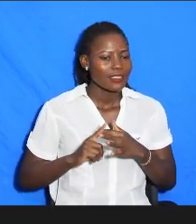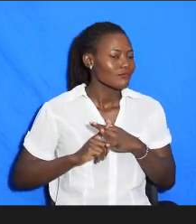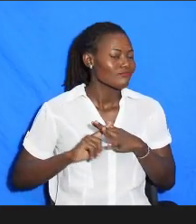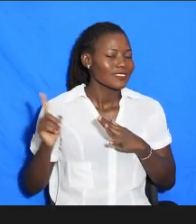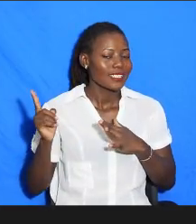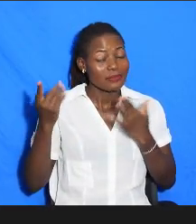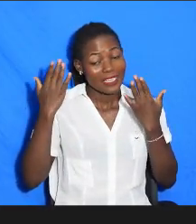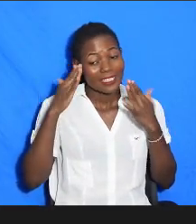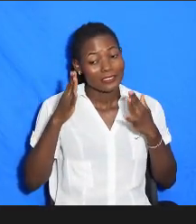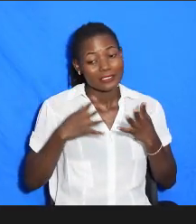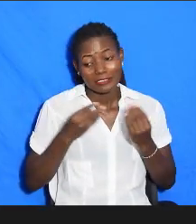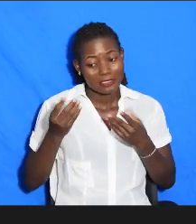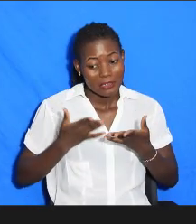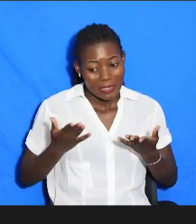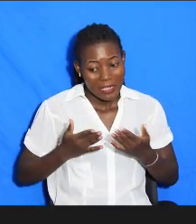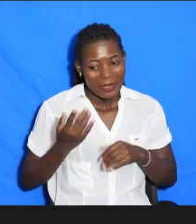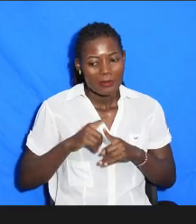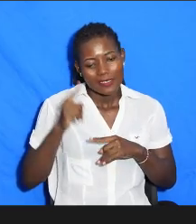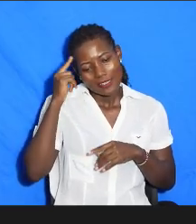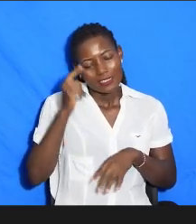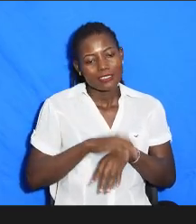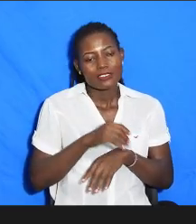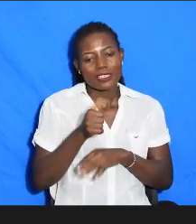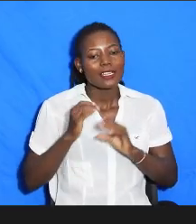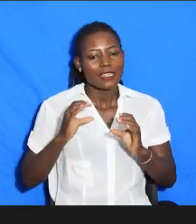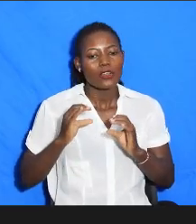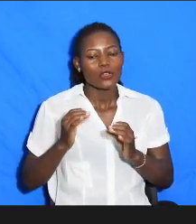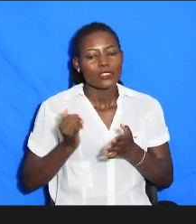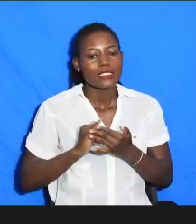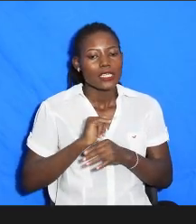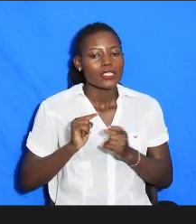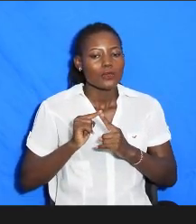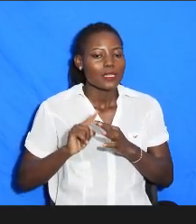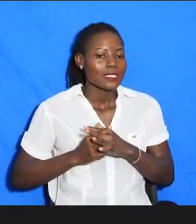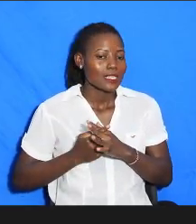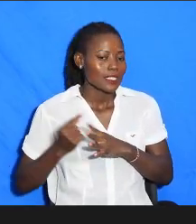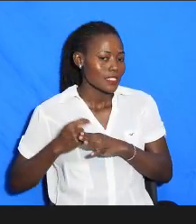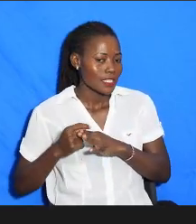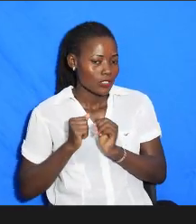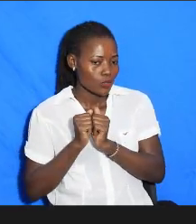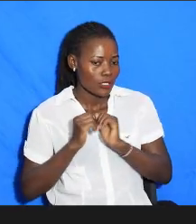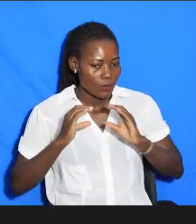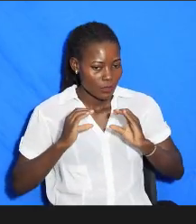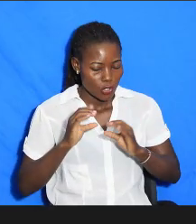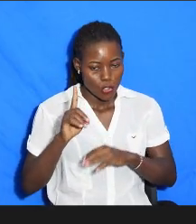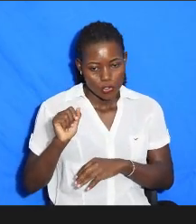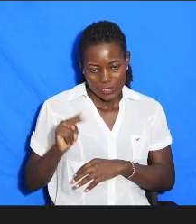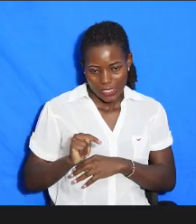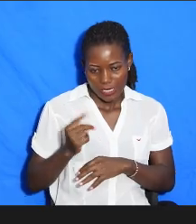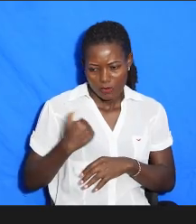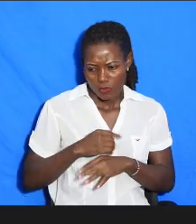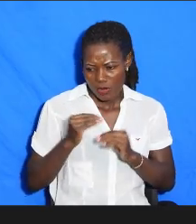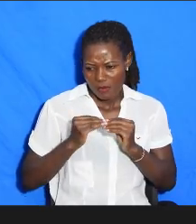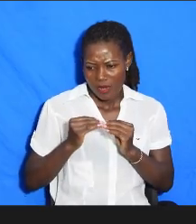went. But I Okay. think he got another coach. That's where he started working with Coach Dan. So we met him at one point at there's a place